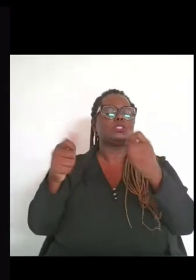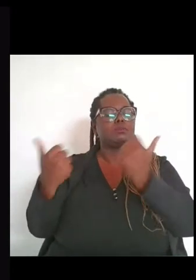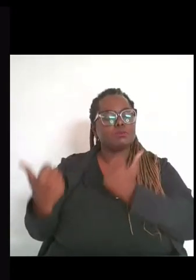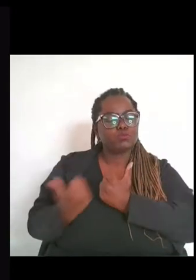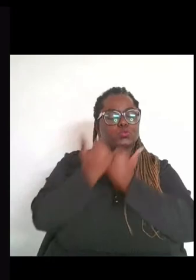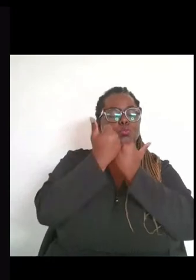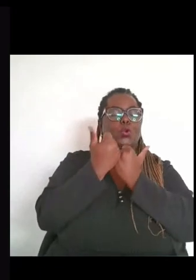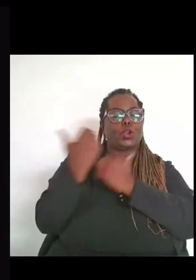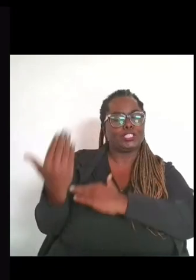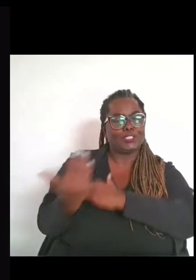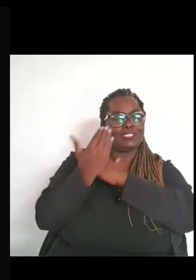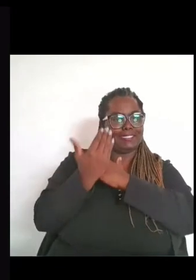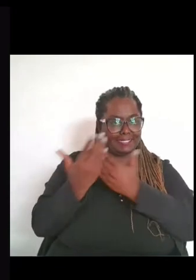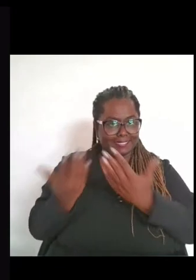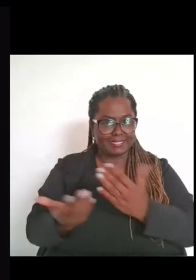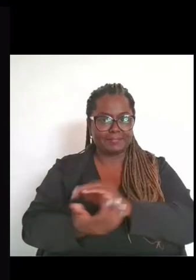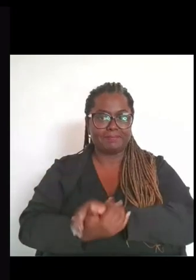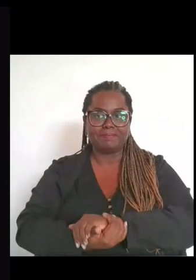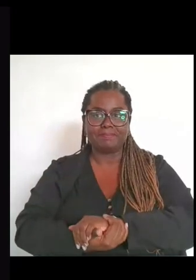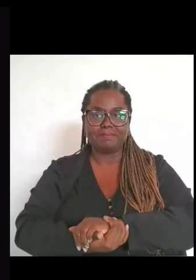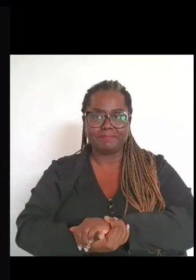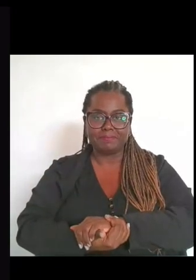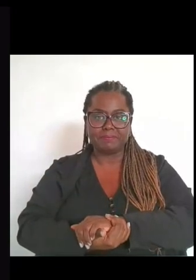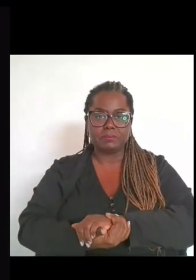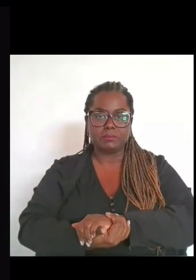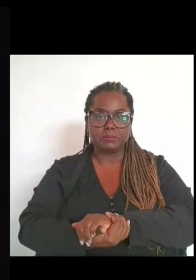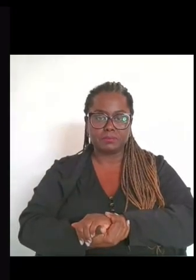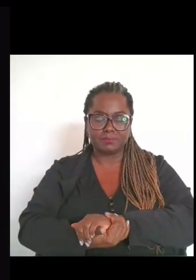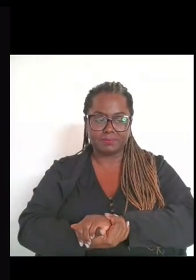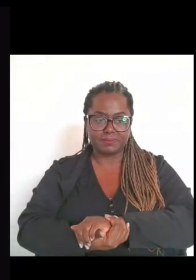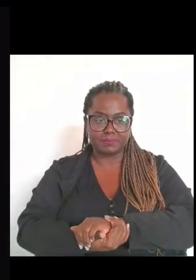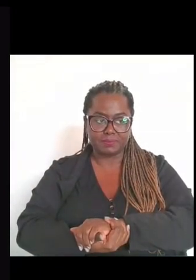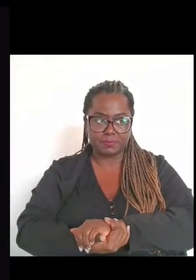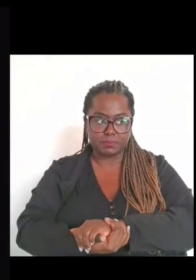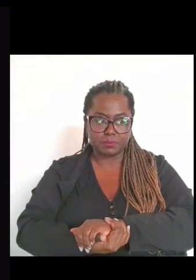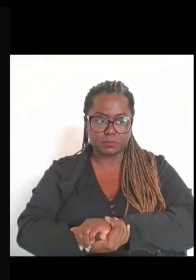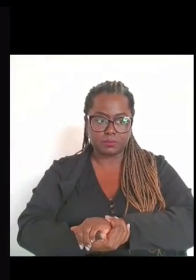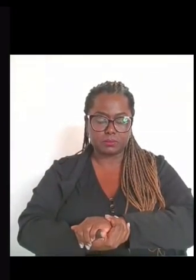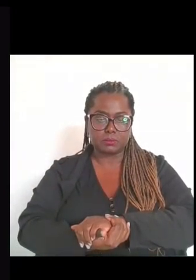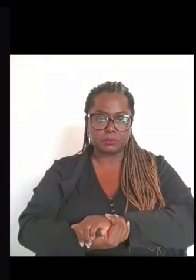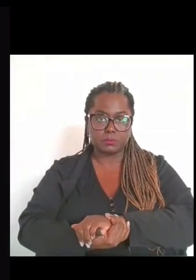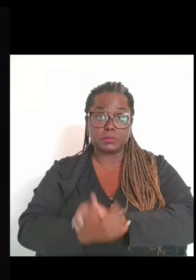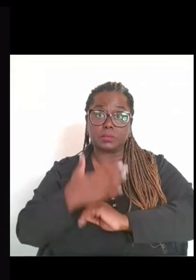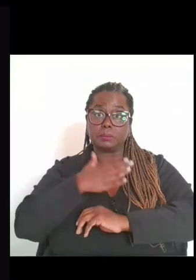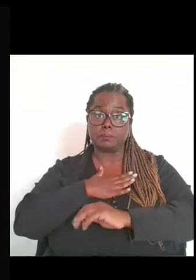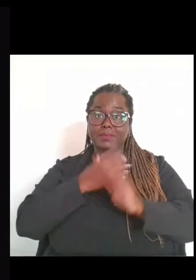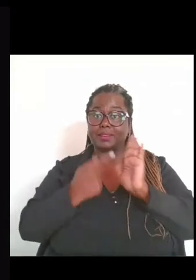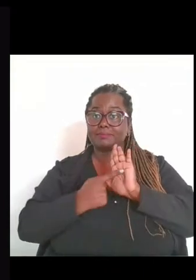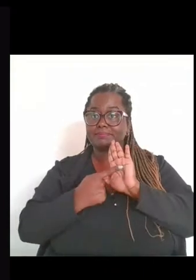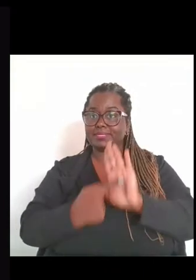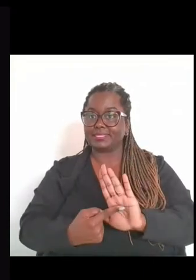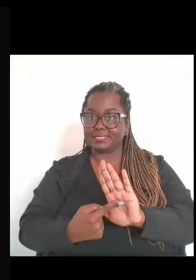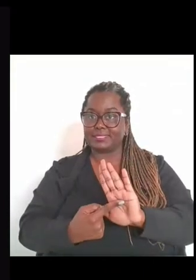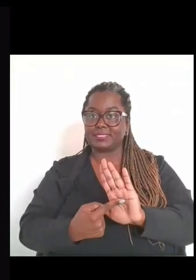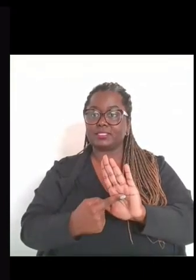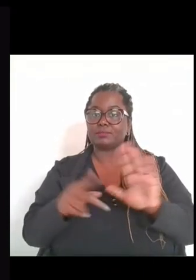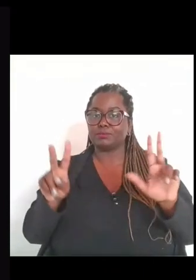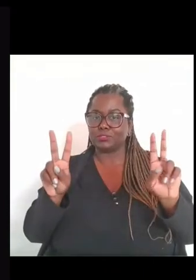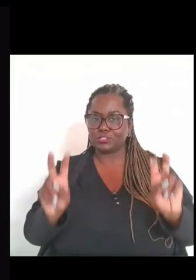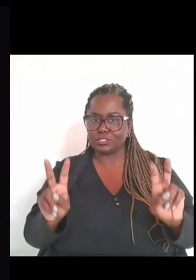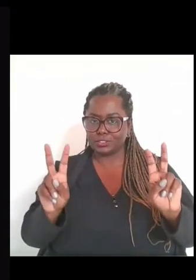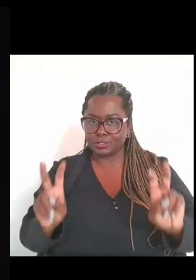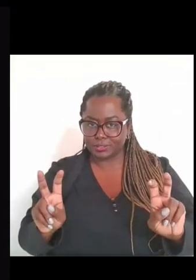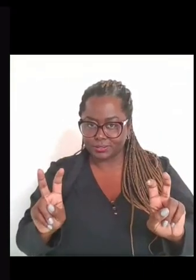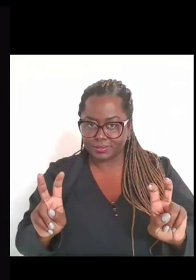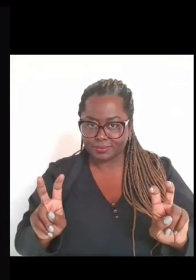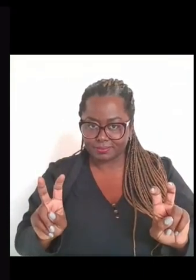um the title of uh my presentation which I will read out is daughter I